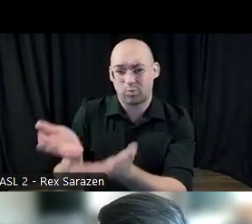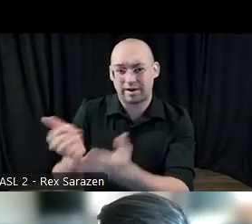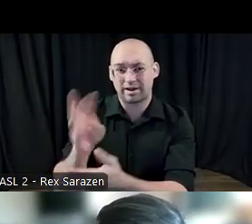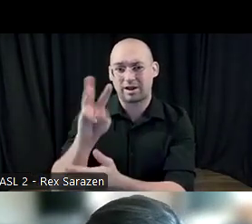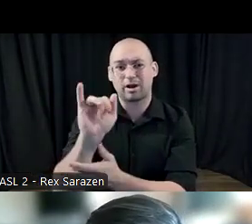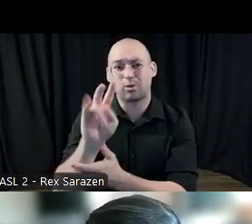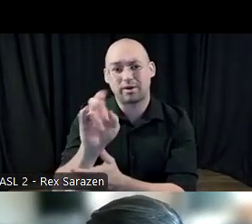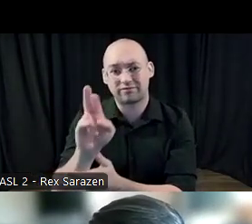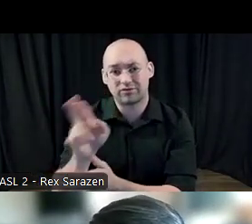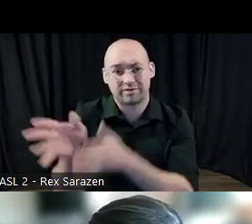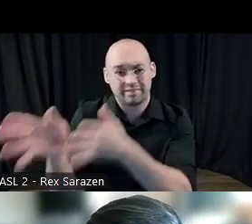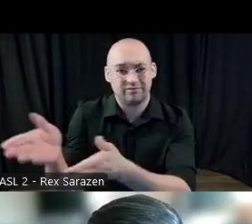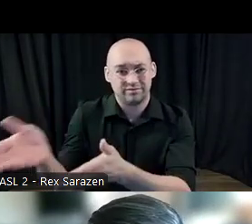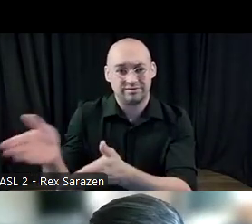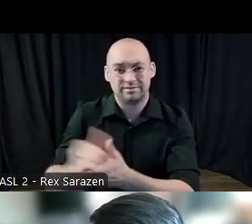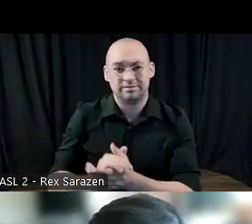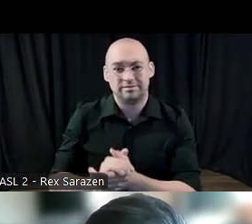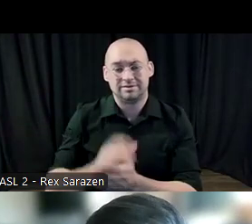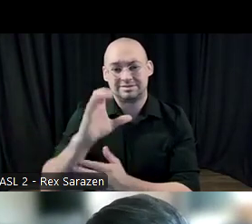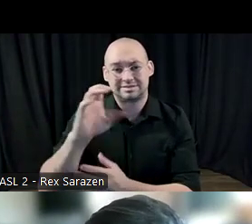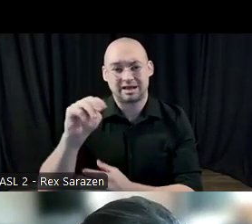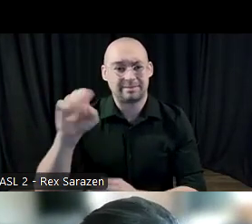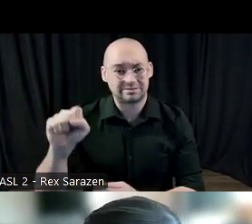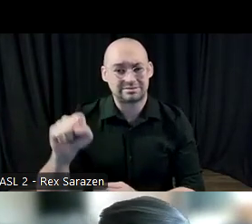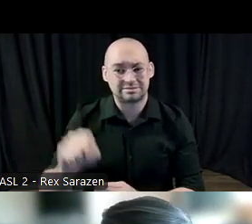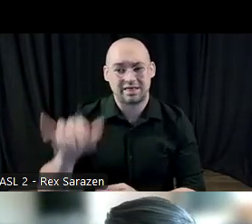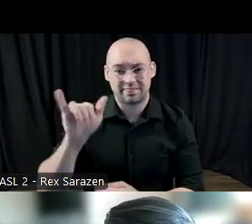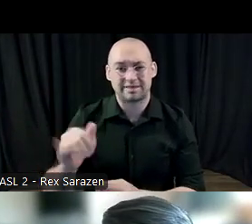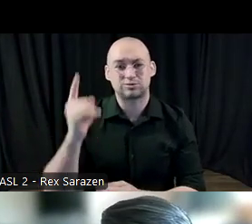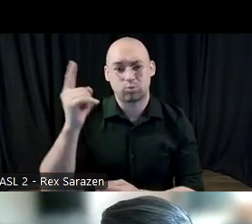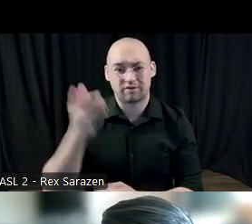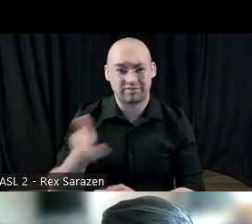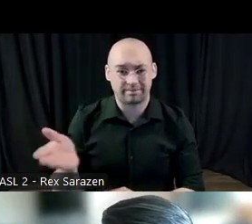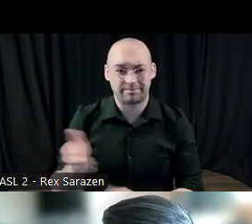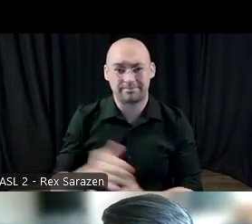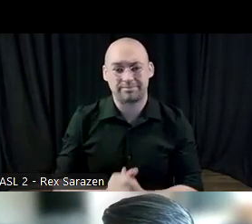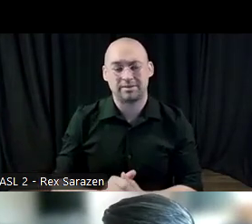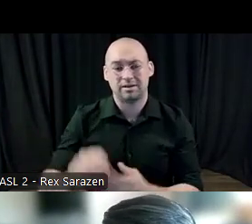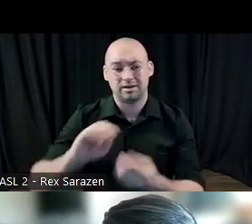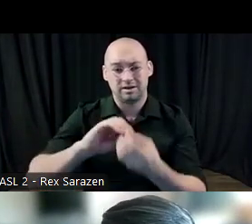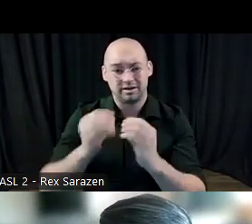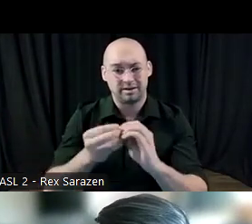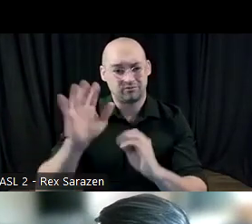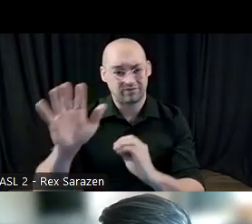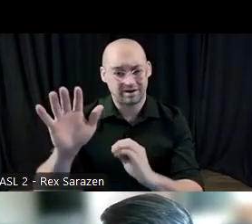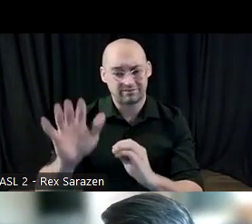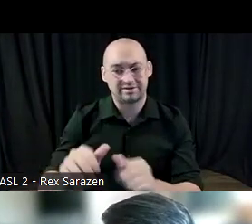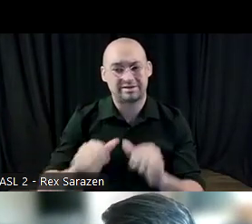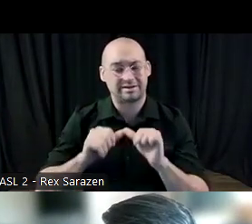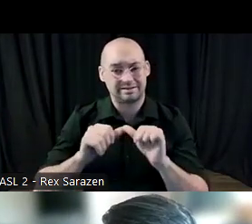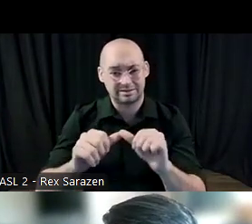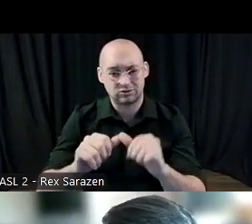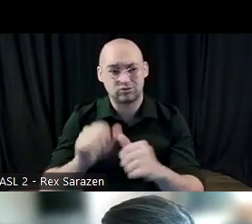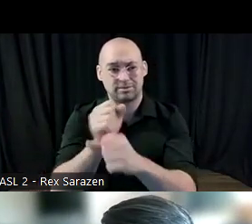there at CMS, and this was one of them. Number five, continue to create and